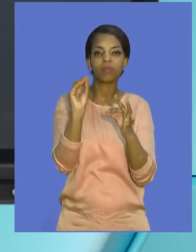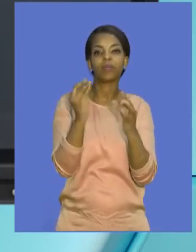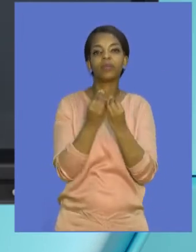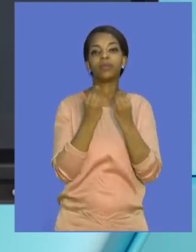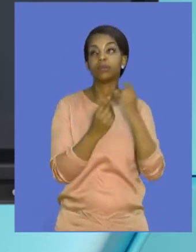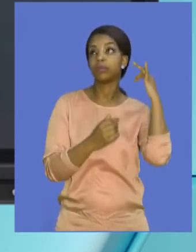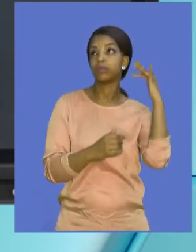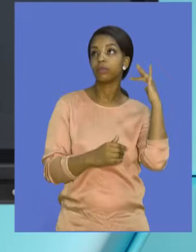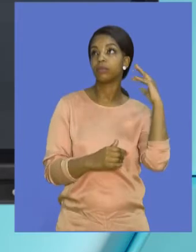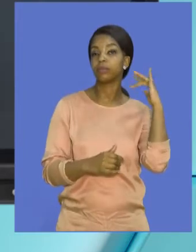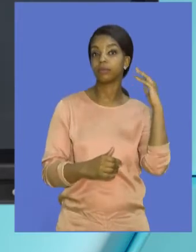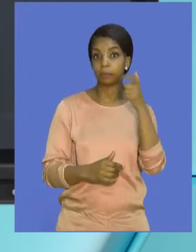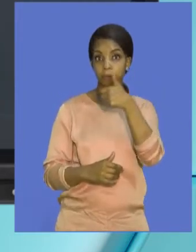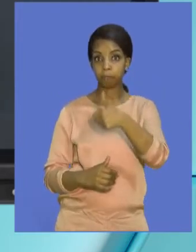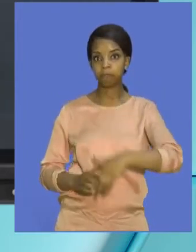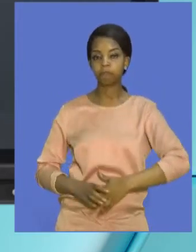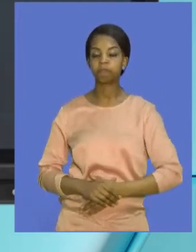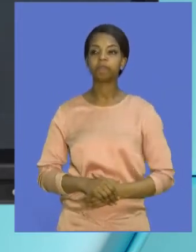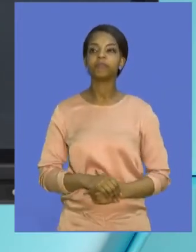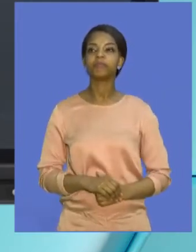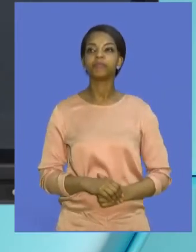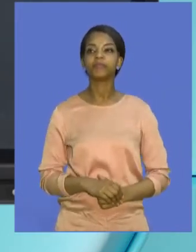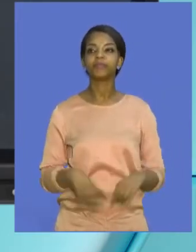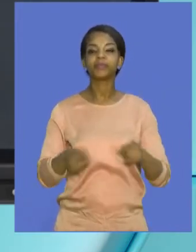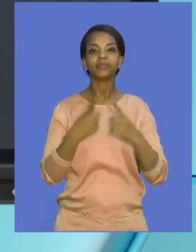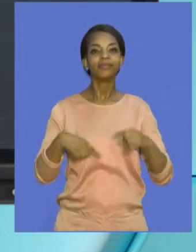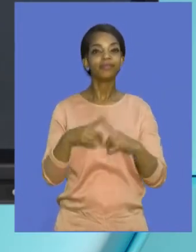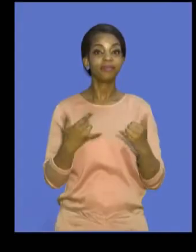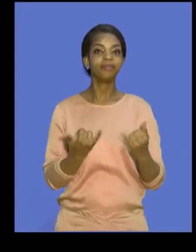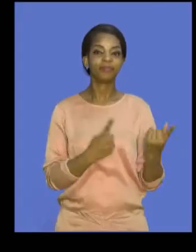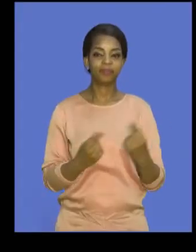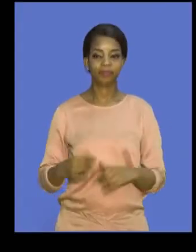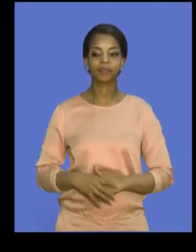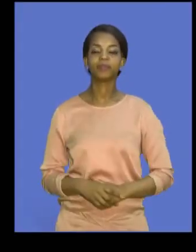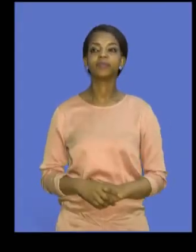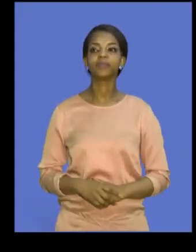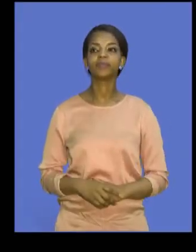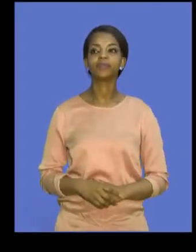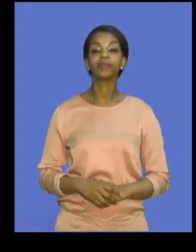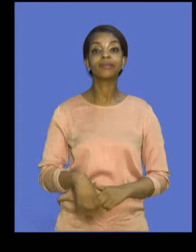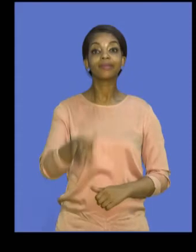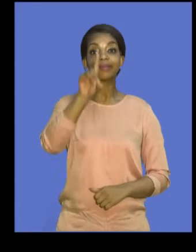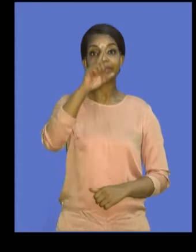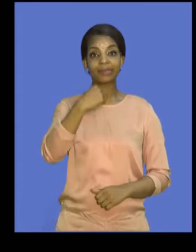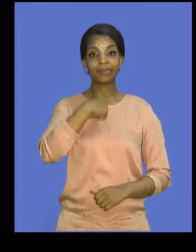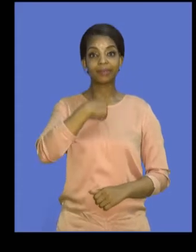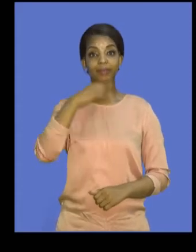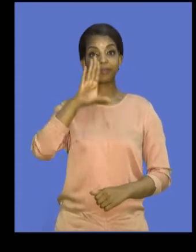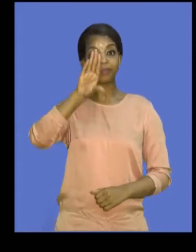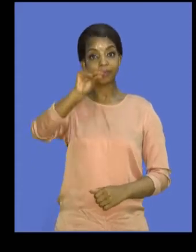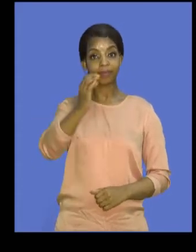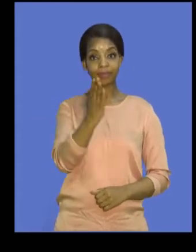of as we're busy with this lesson. So let's just jump right into it. So firstly, I will ask you, have